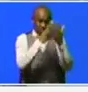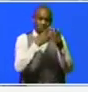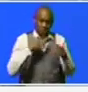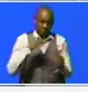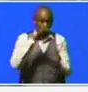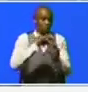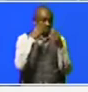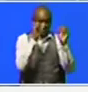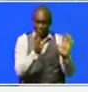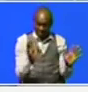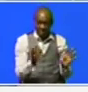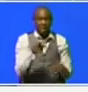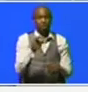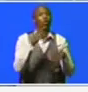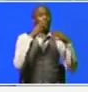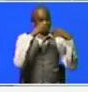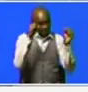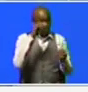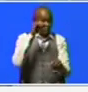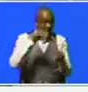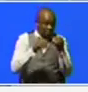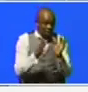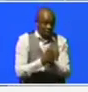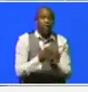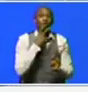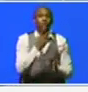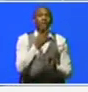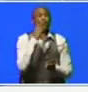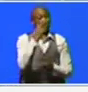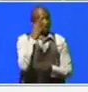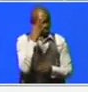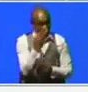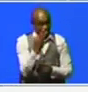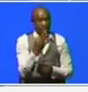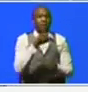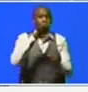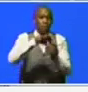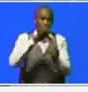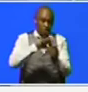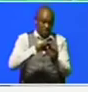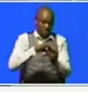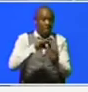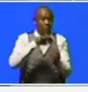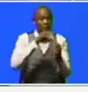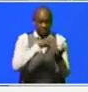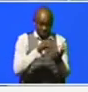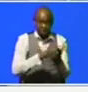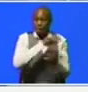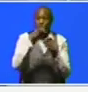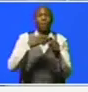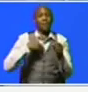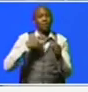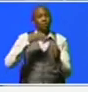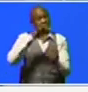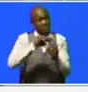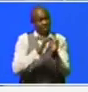makes the presidential election to have 223 polling stations. The total registered voters for